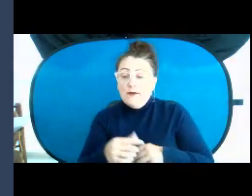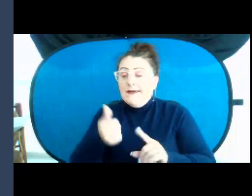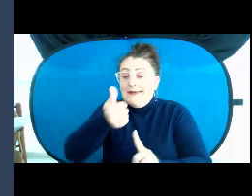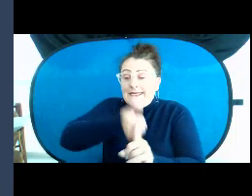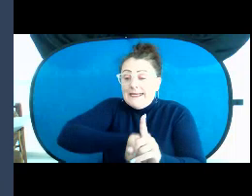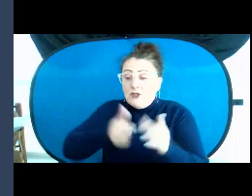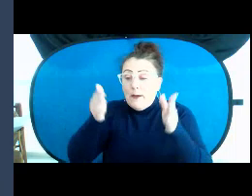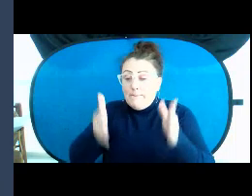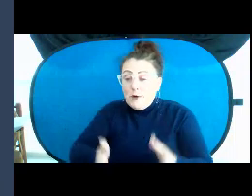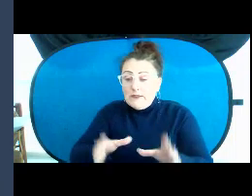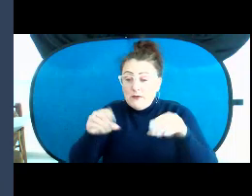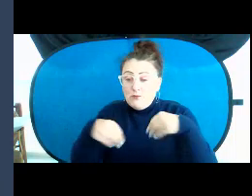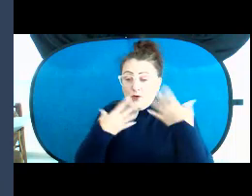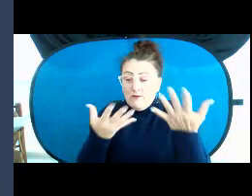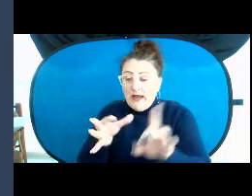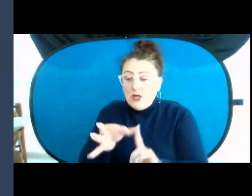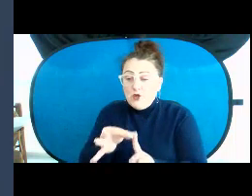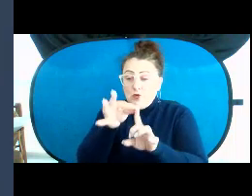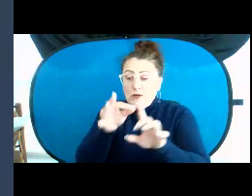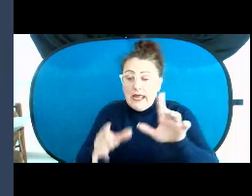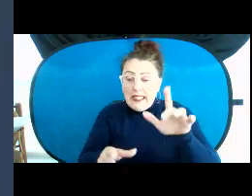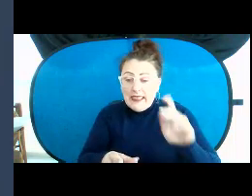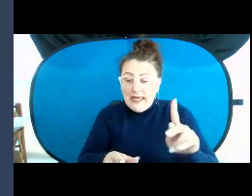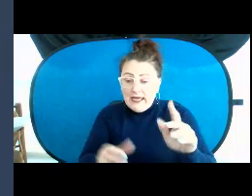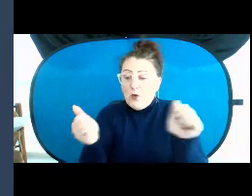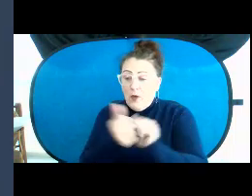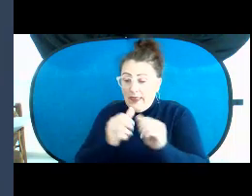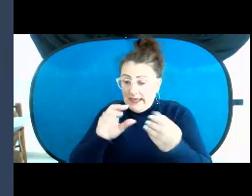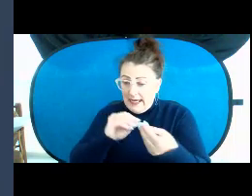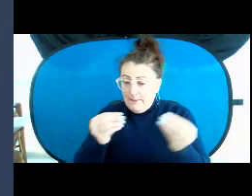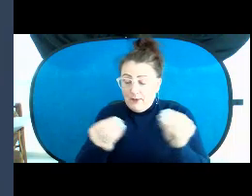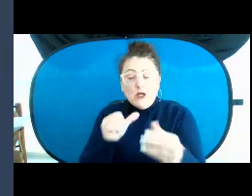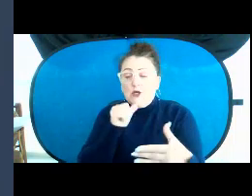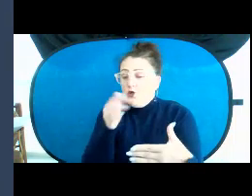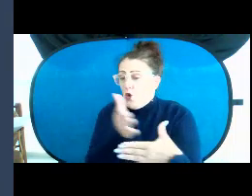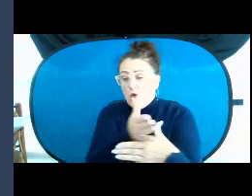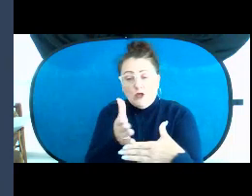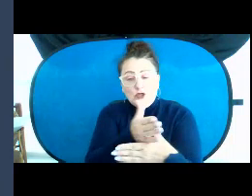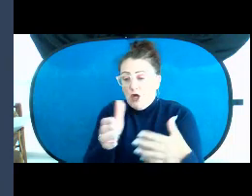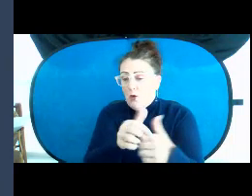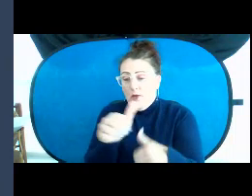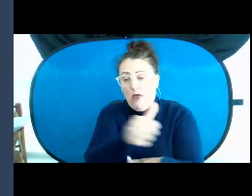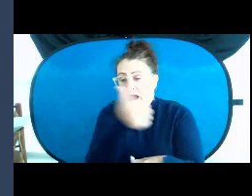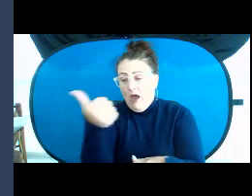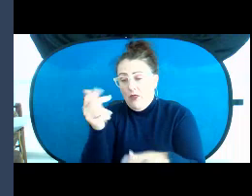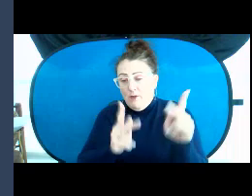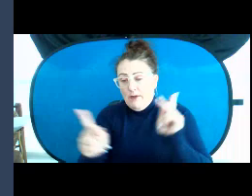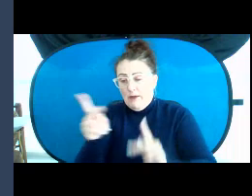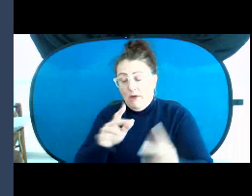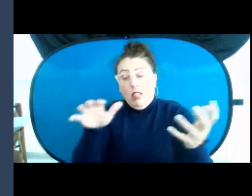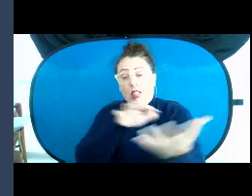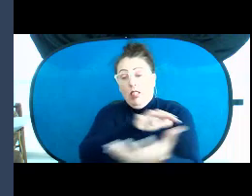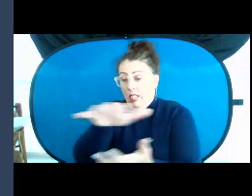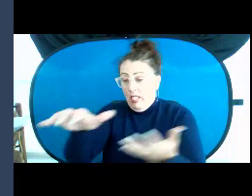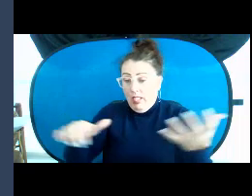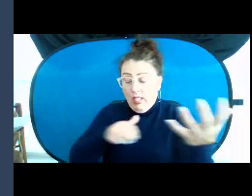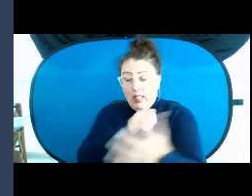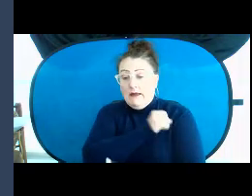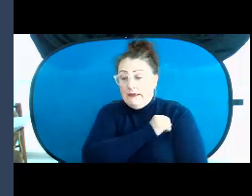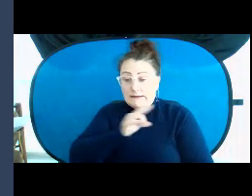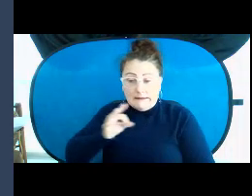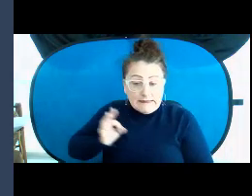is provided a unique link and number to access the webinar, and they should not be shared with other participants. And this can create confusion for staff when